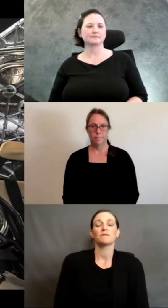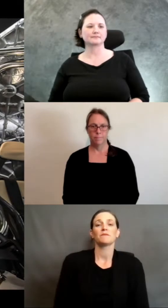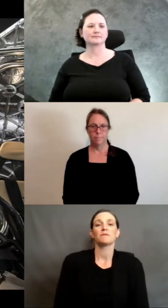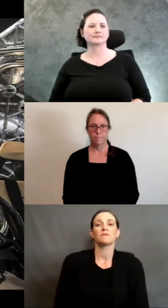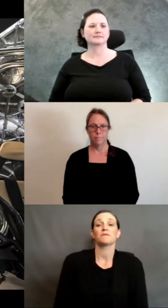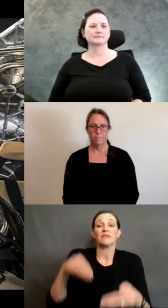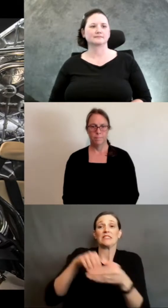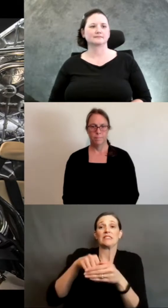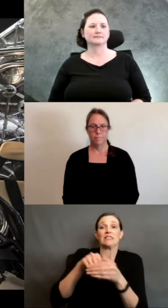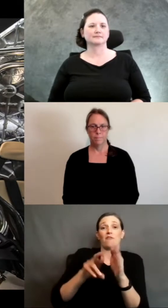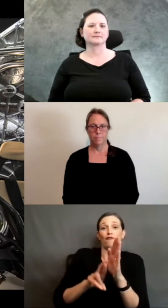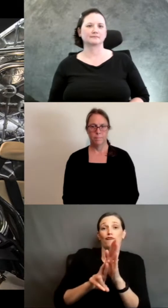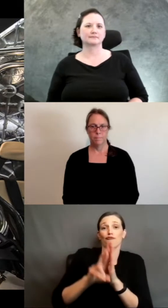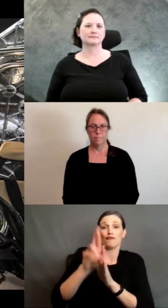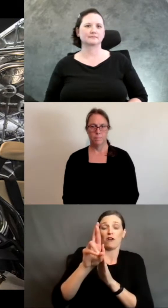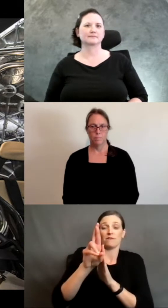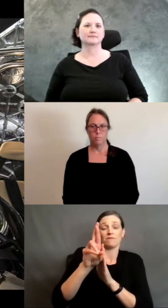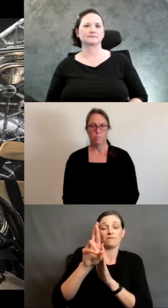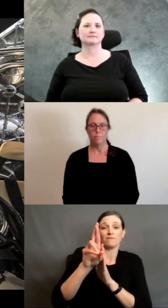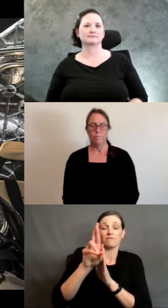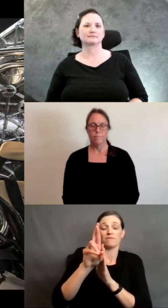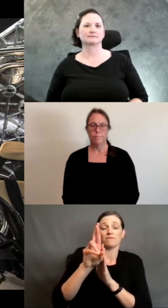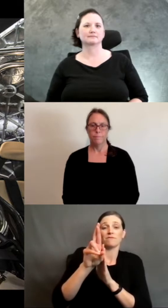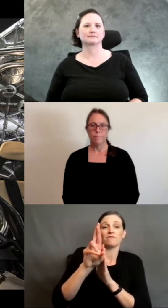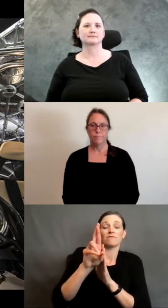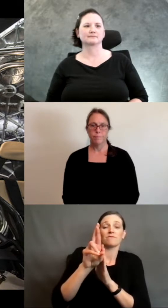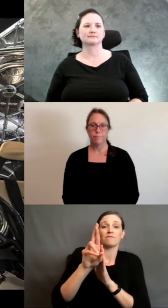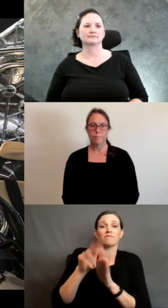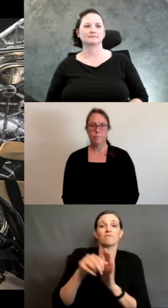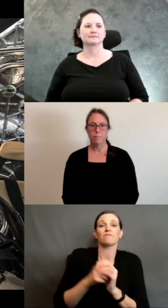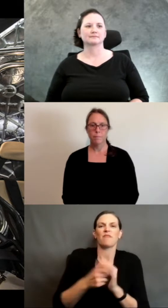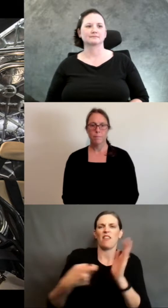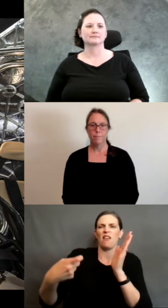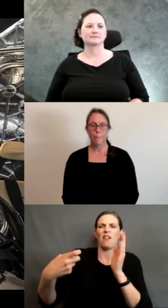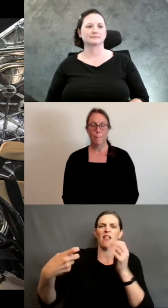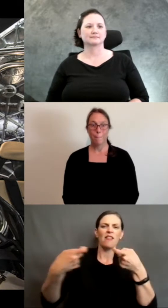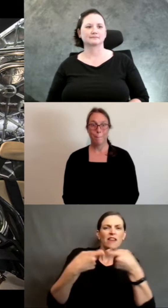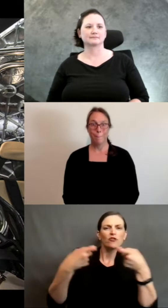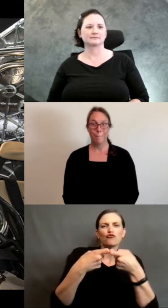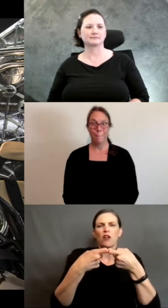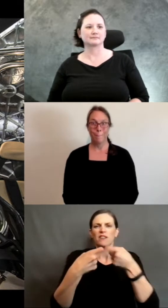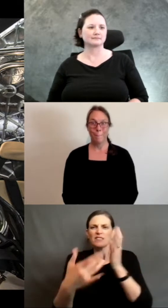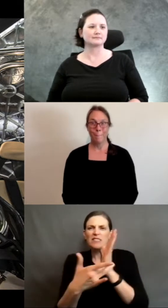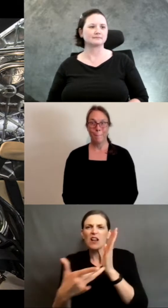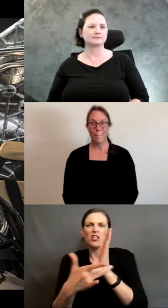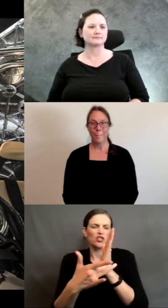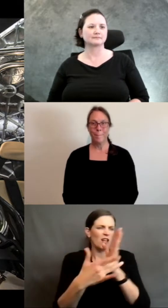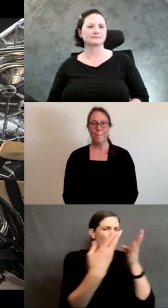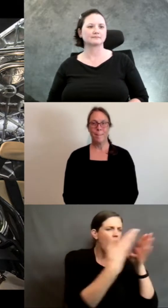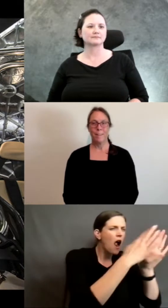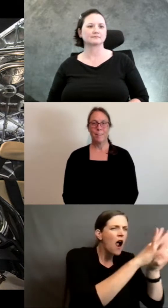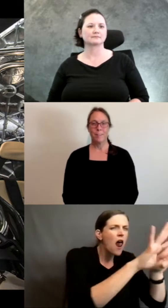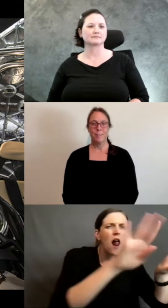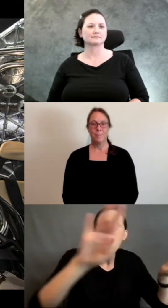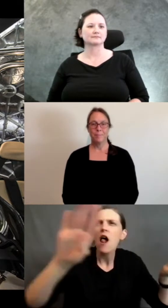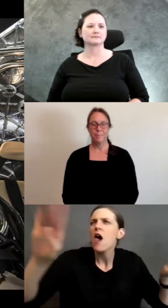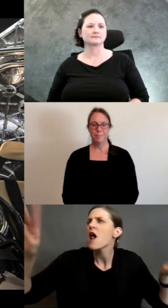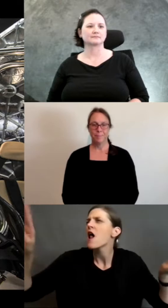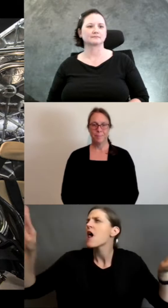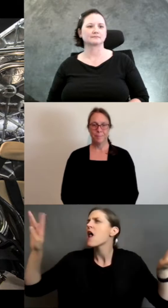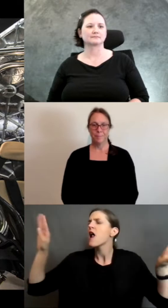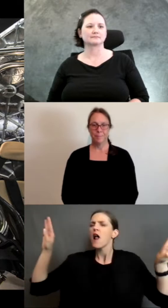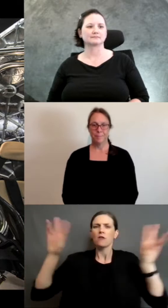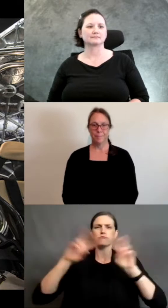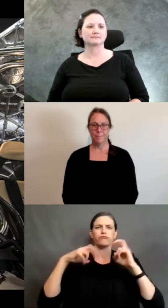Inside the spaceship on the launch pad. Electronics and switches fill almost every square inch of the bridge.